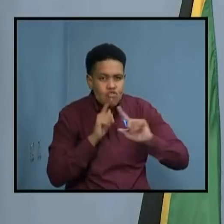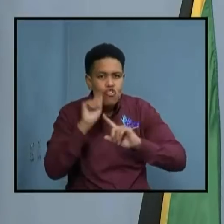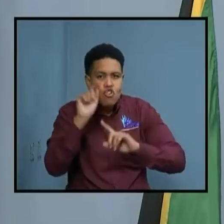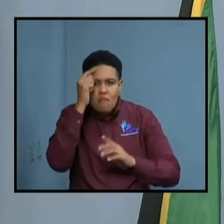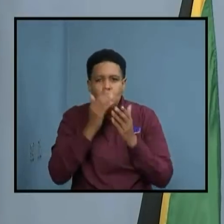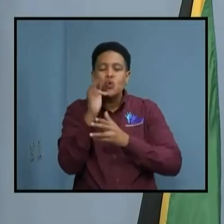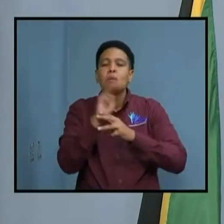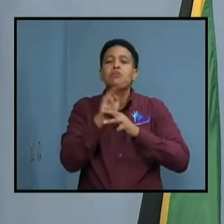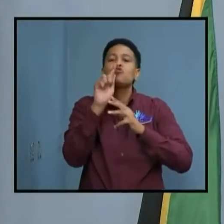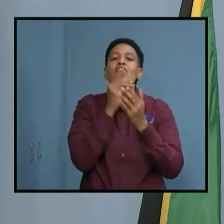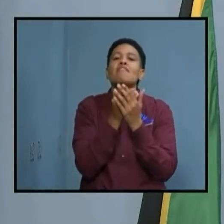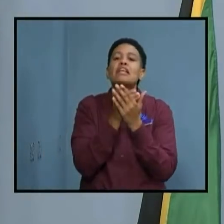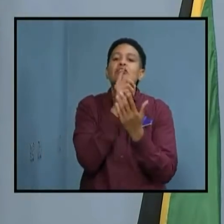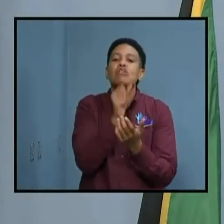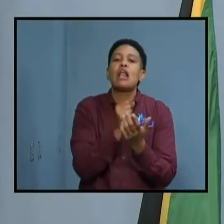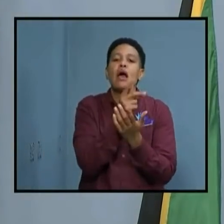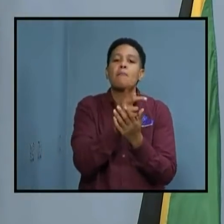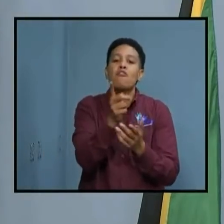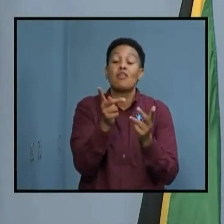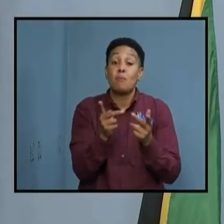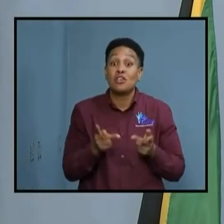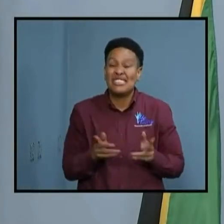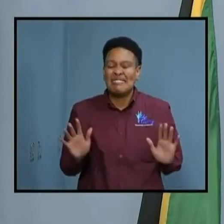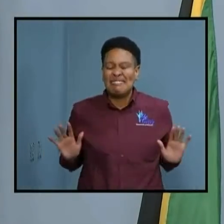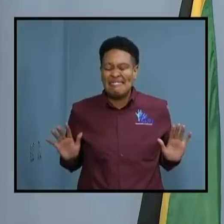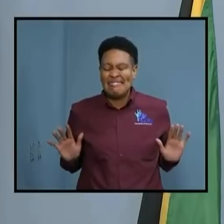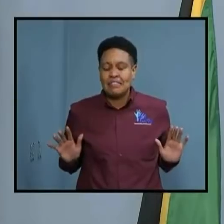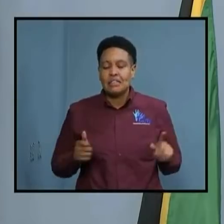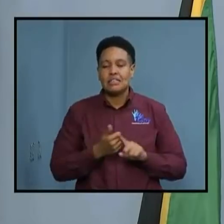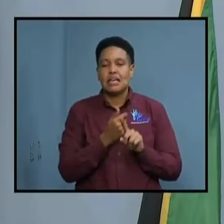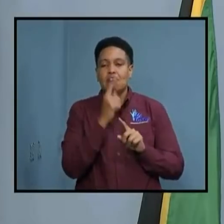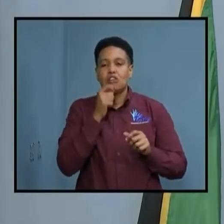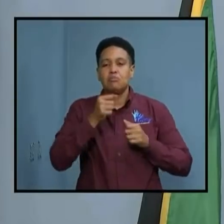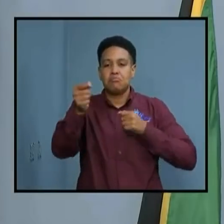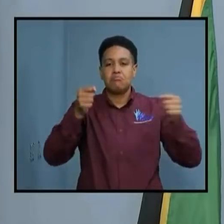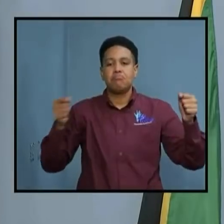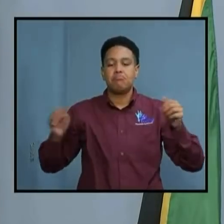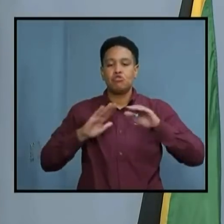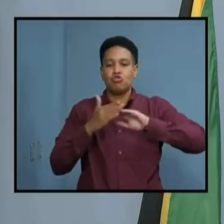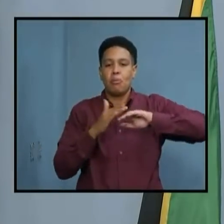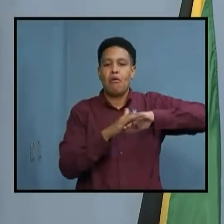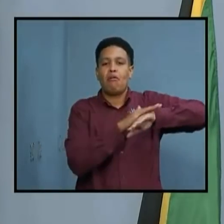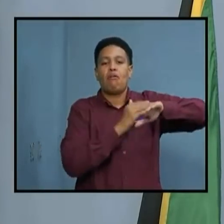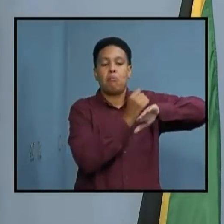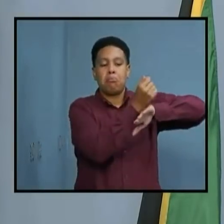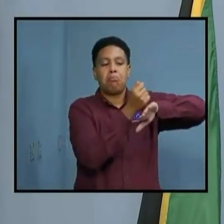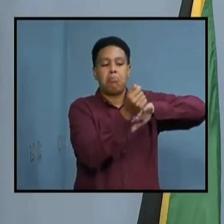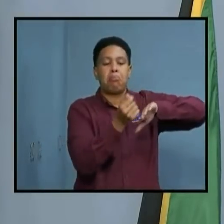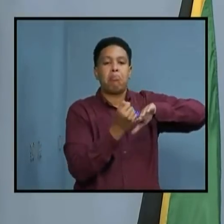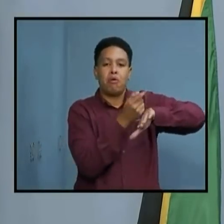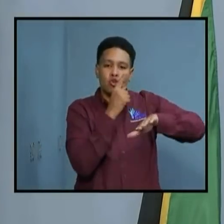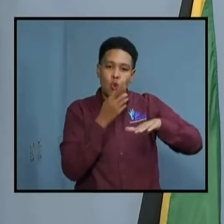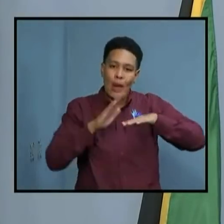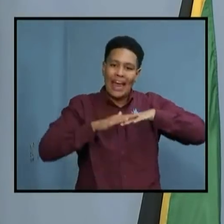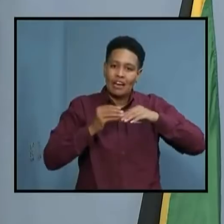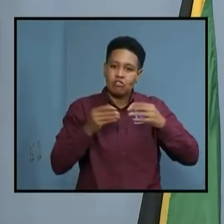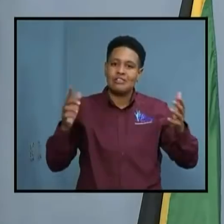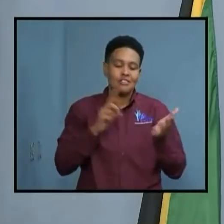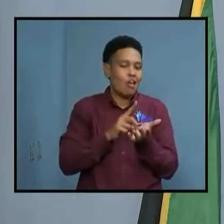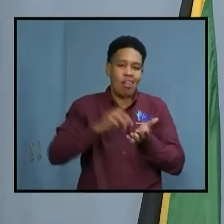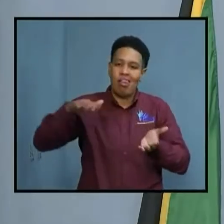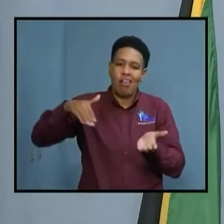through the Ministry of Finance, approved the position, and they have been deployed across the country. So we have actually increased the cadre, not reduced them.